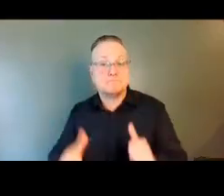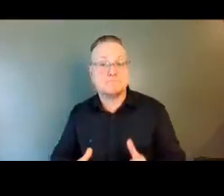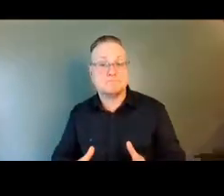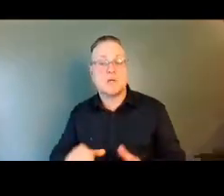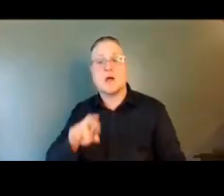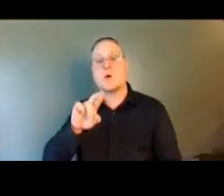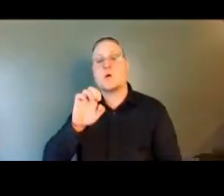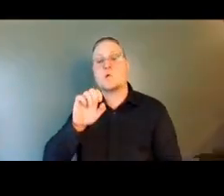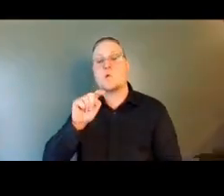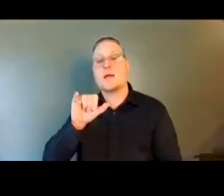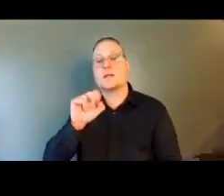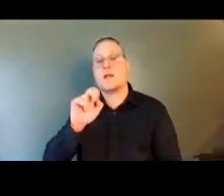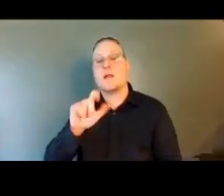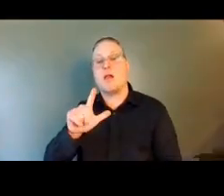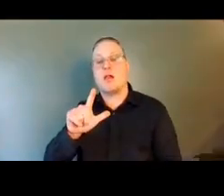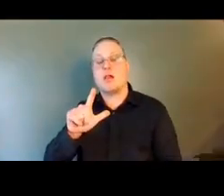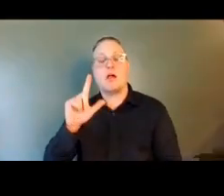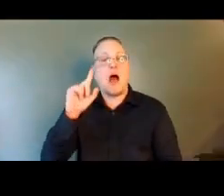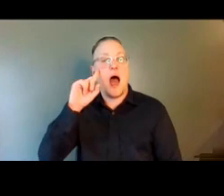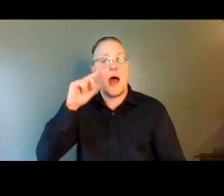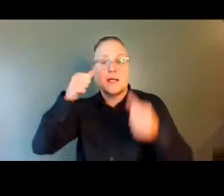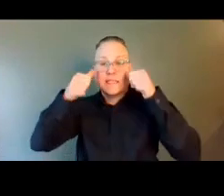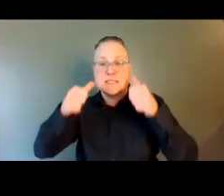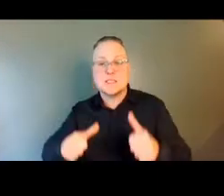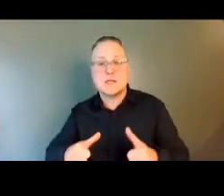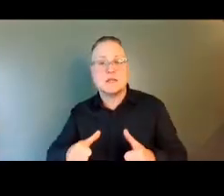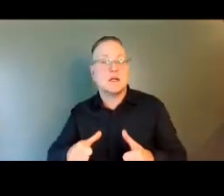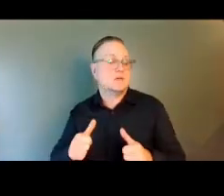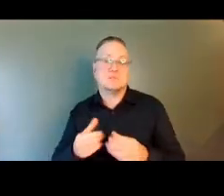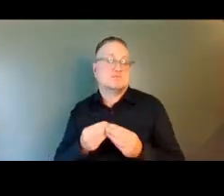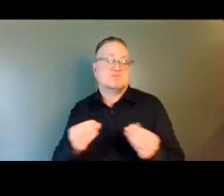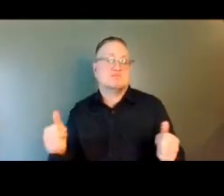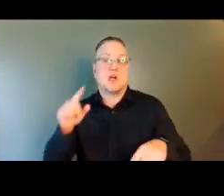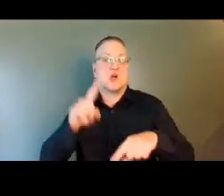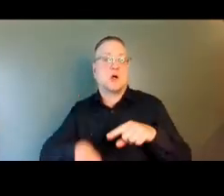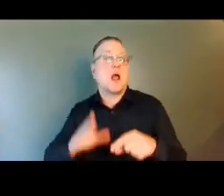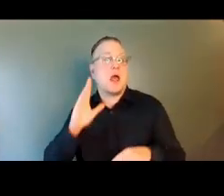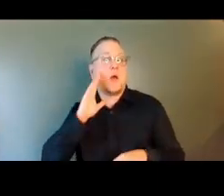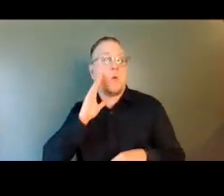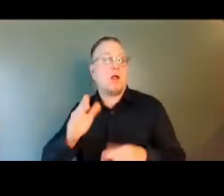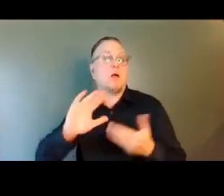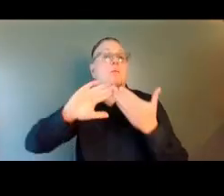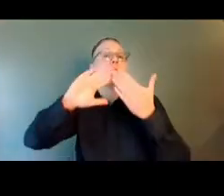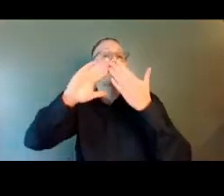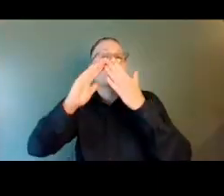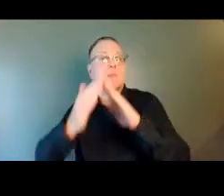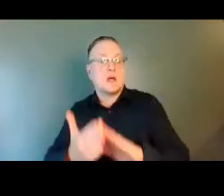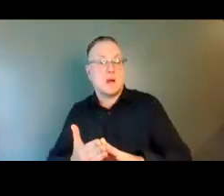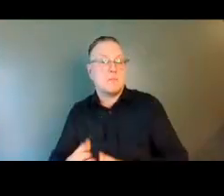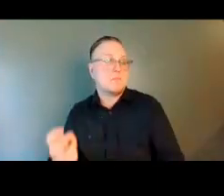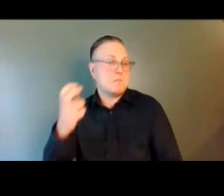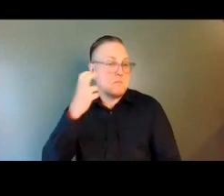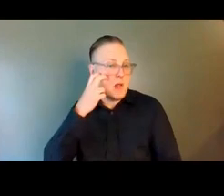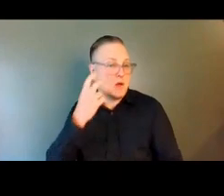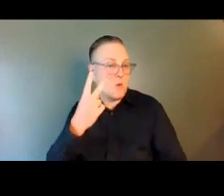year, as there was no treatment, and it was progressive. And that's exactly what happened. Within a year,